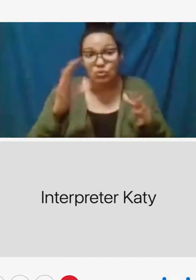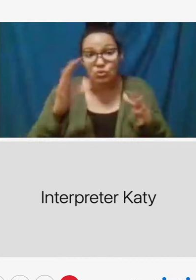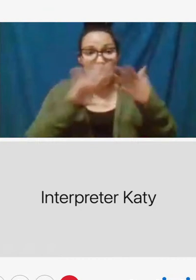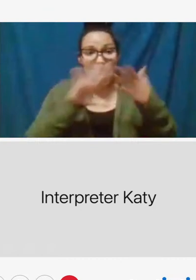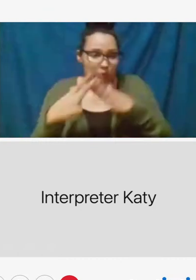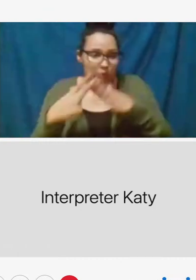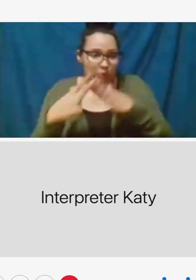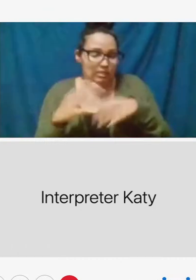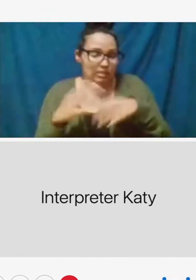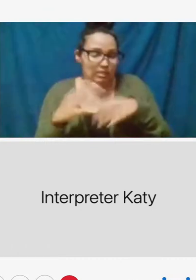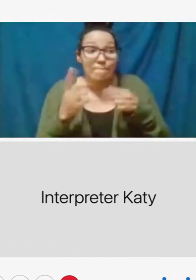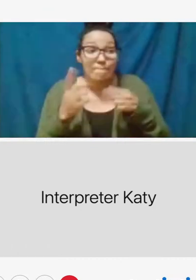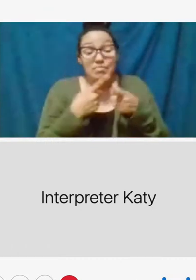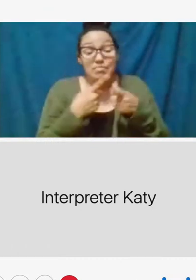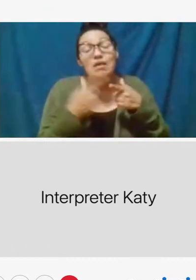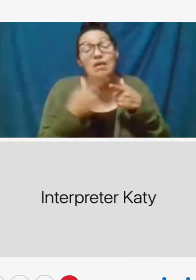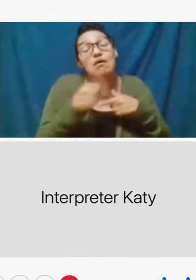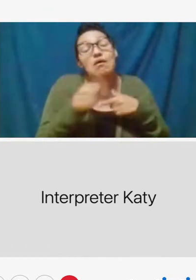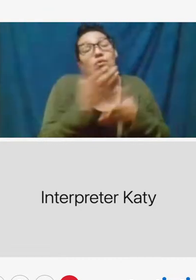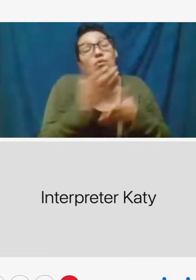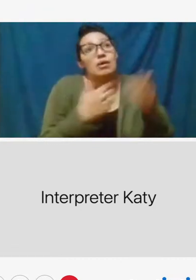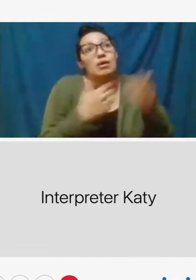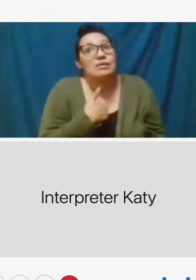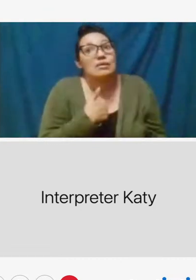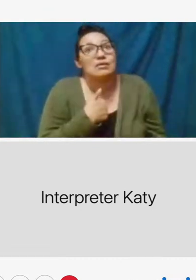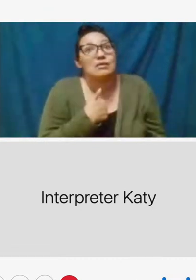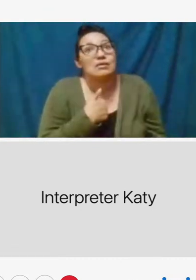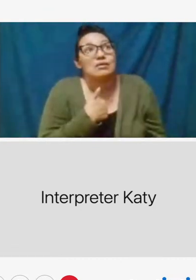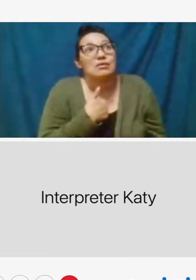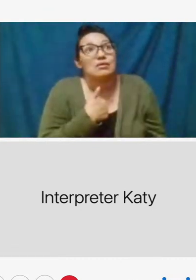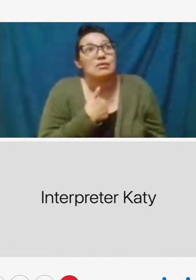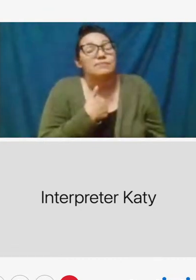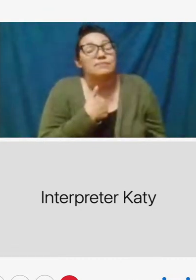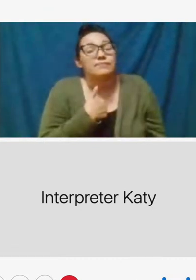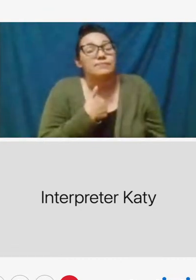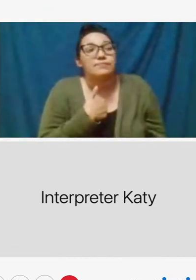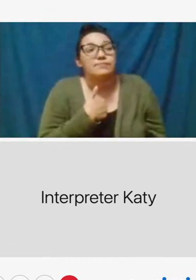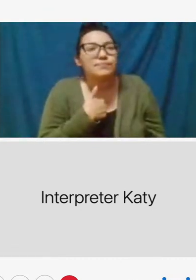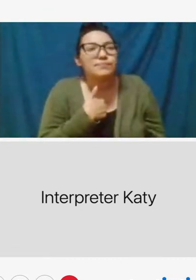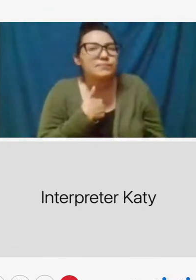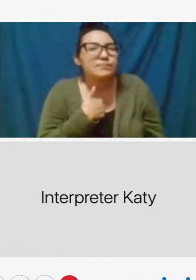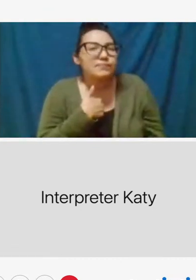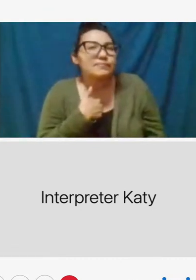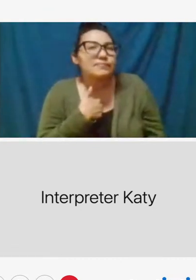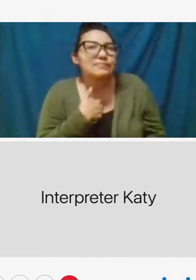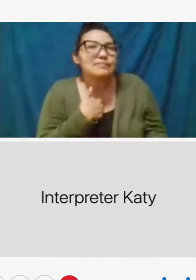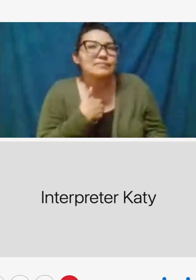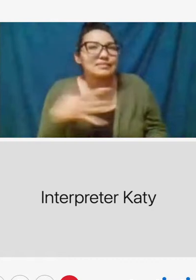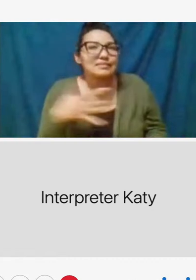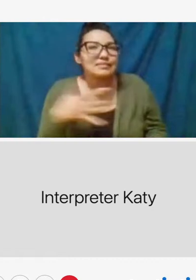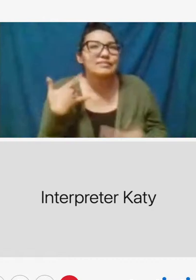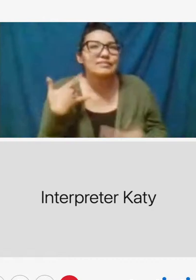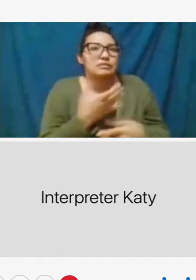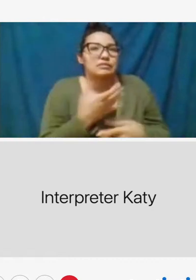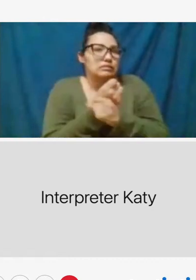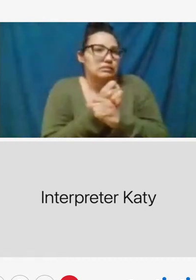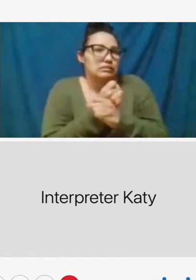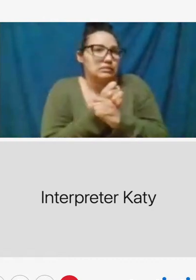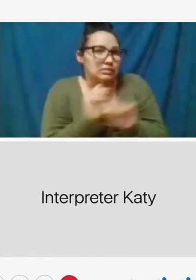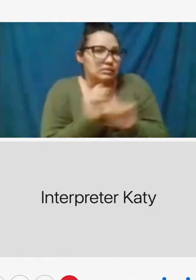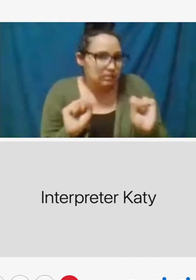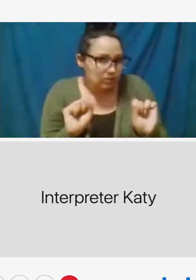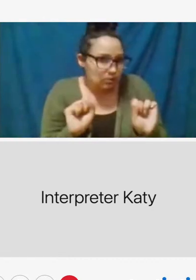another part of me that gives me a little bit of security because knowing the